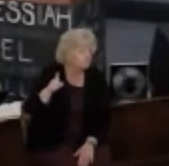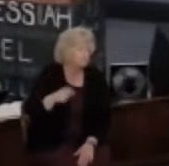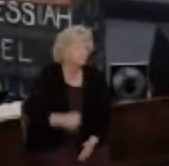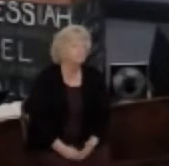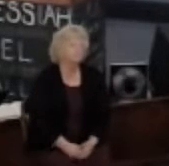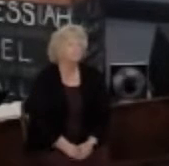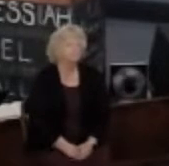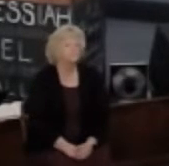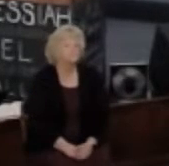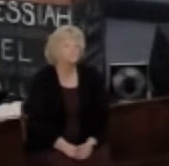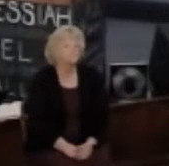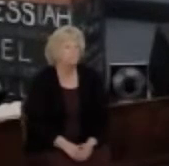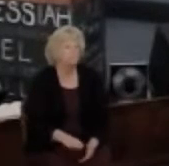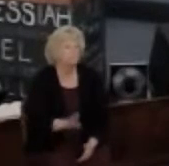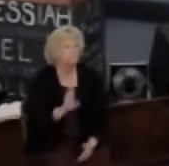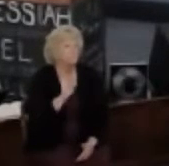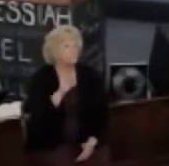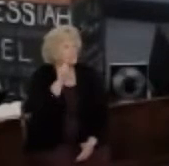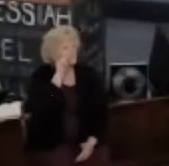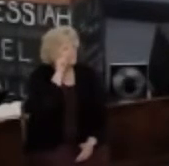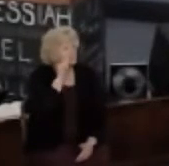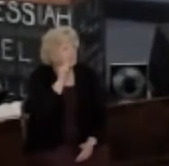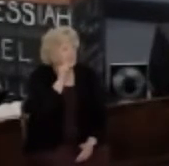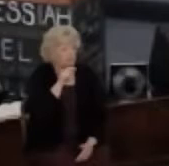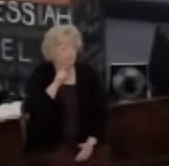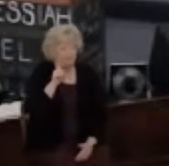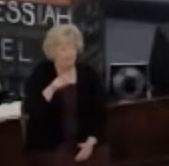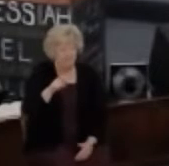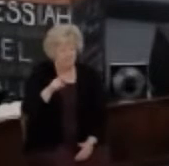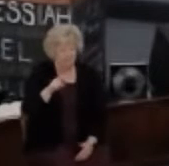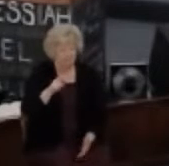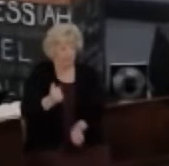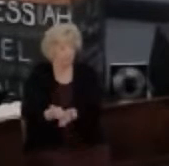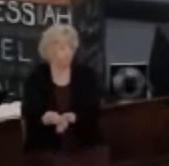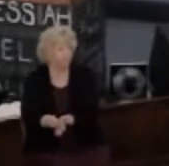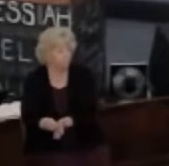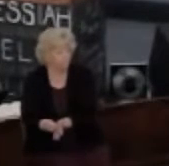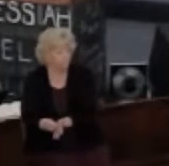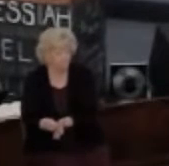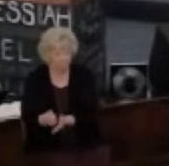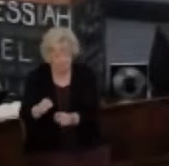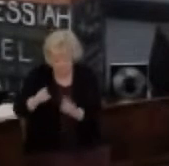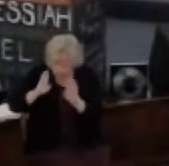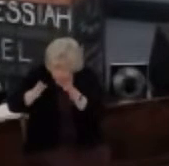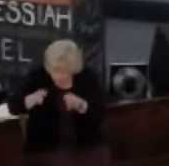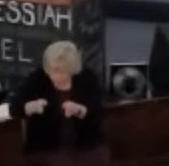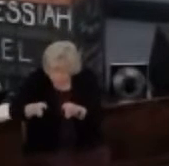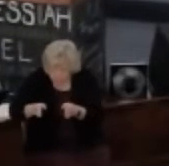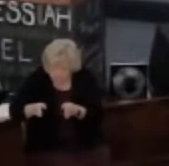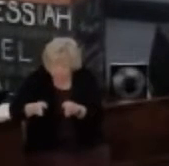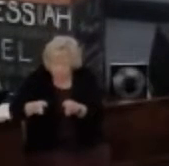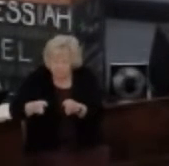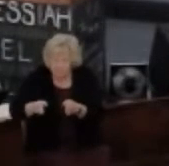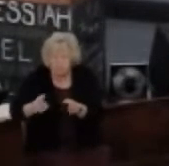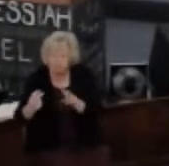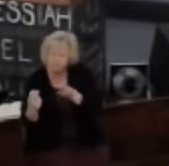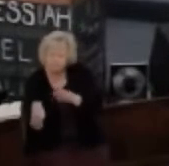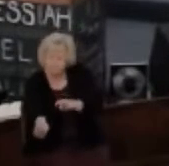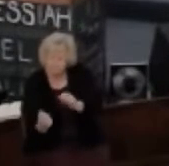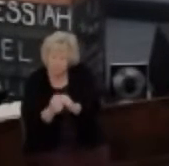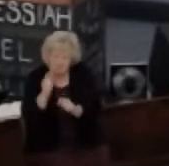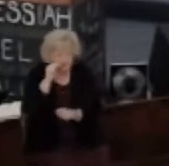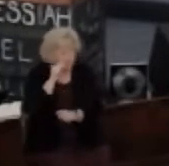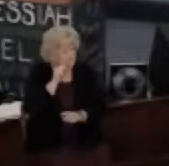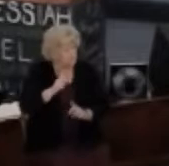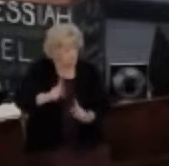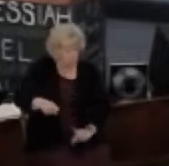that teenager that needs a little bit of attention, that teenager who needs somebody to sit down and listen